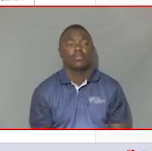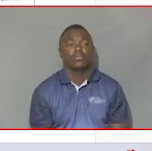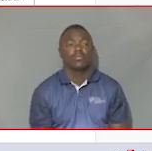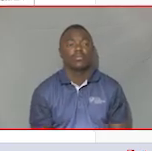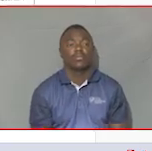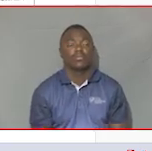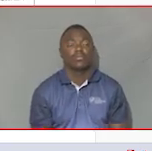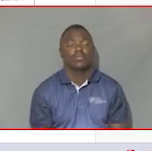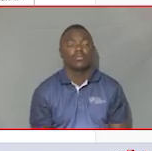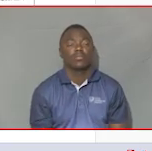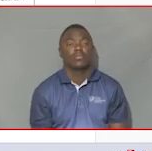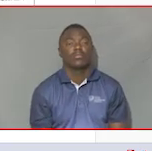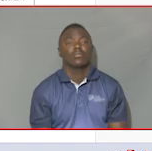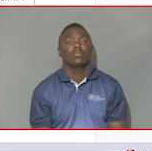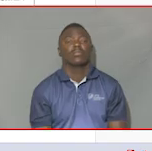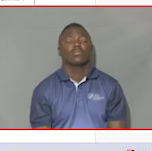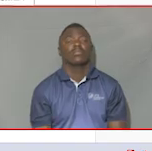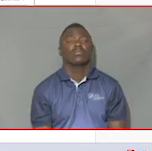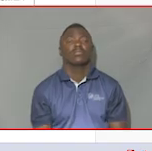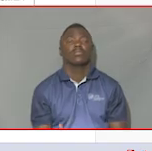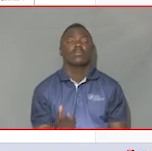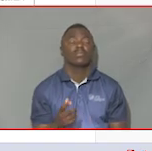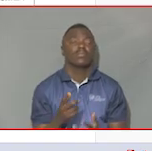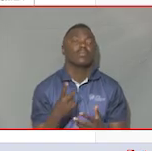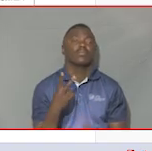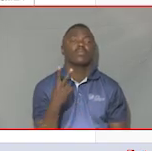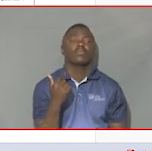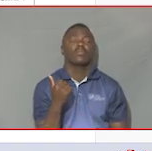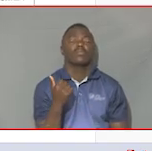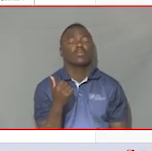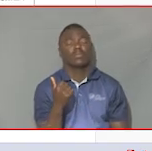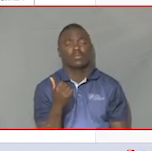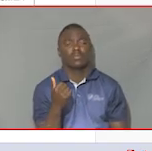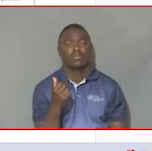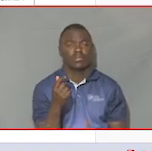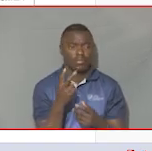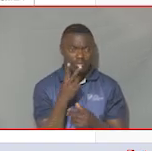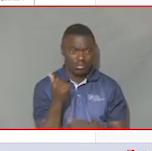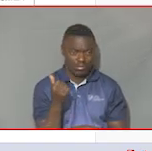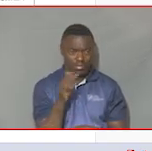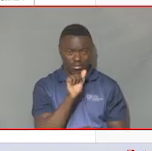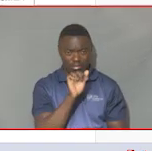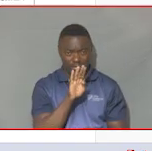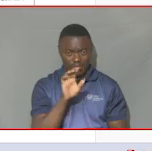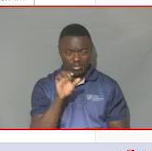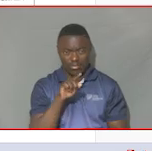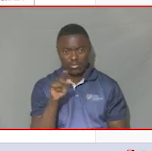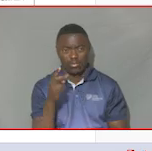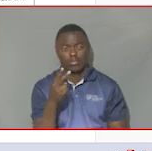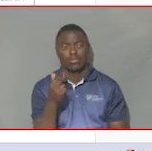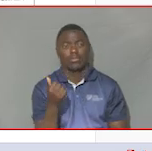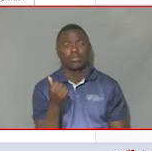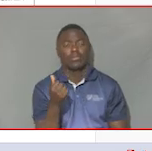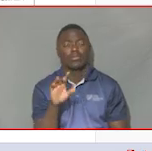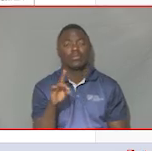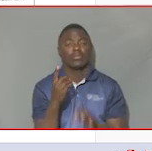How many codes can I generate? Now, there are 26 letters in the alphabet. So, and it's 2 letters. So